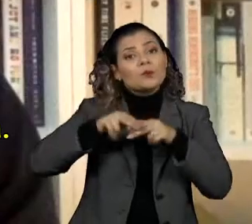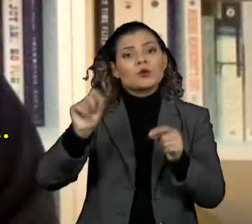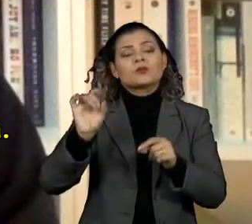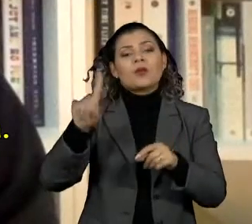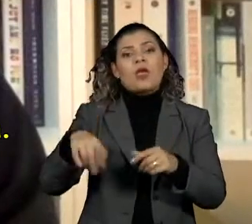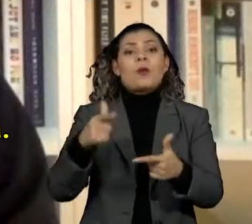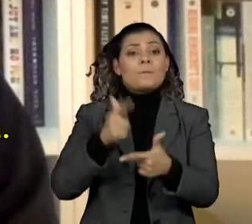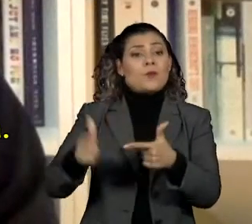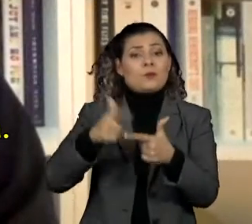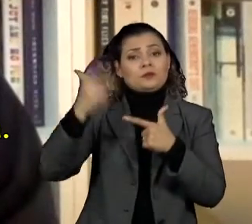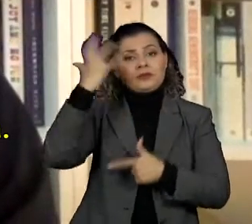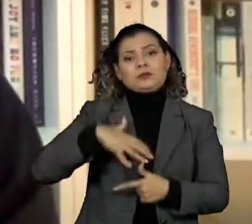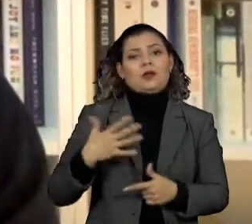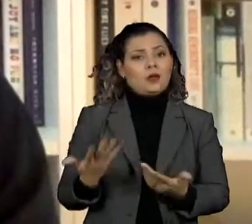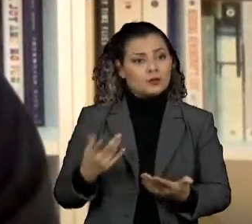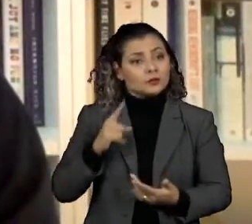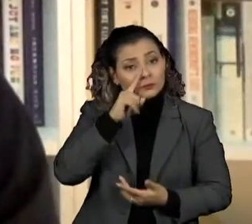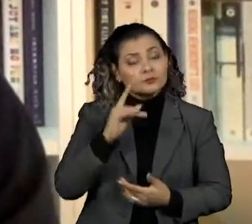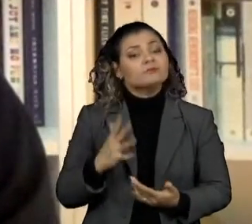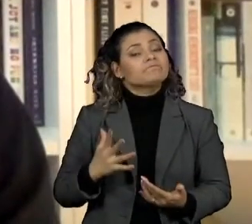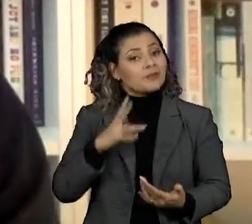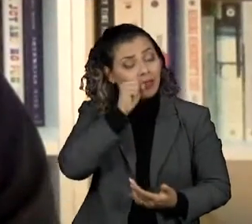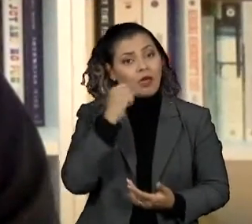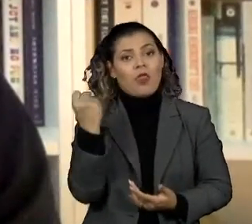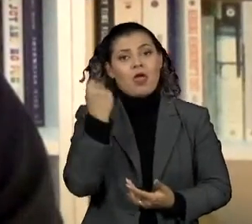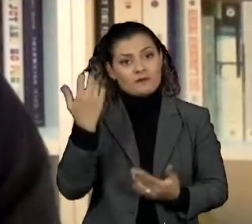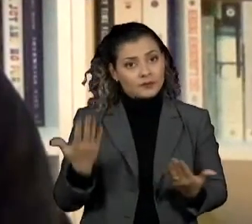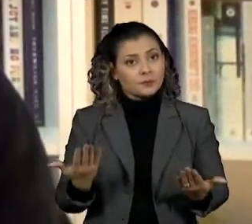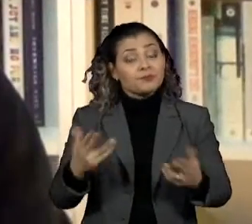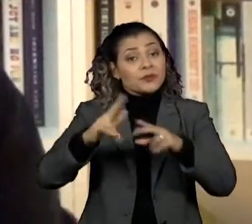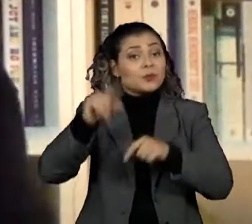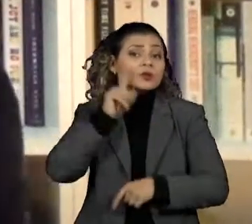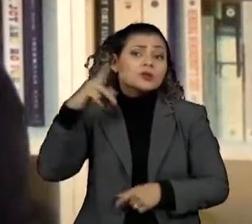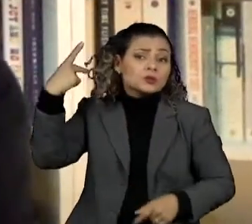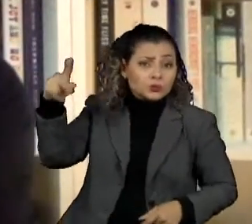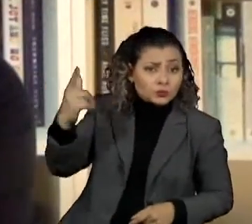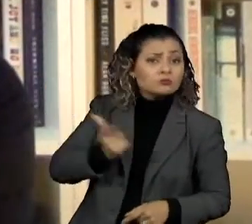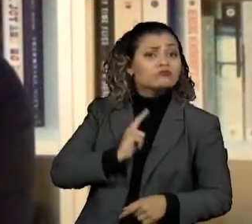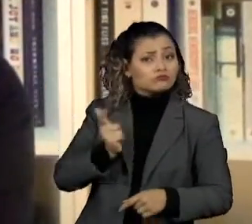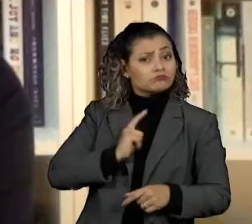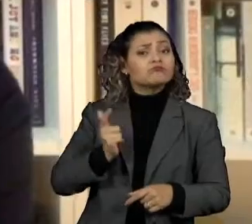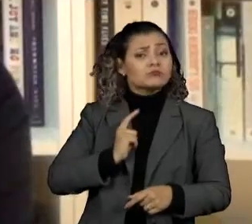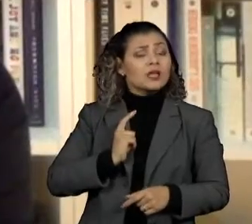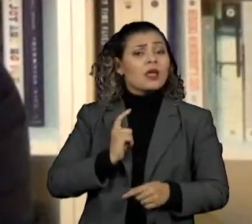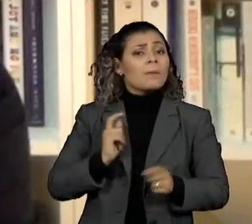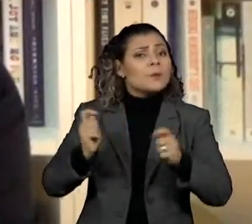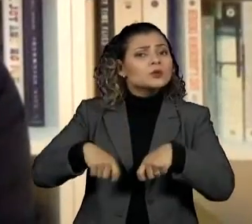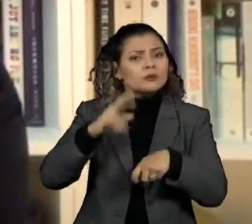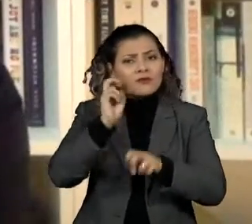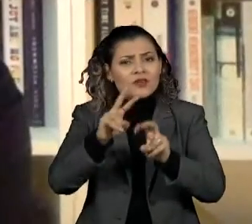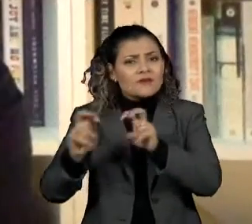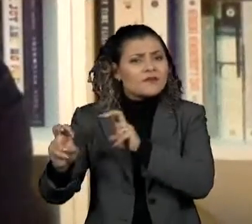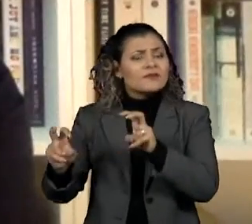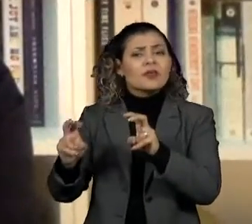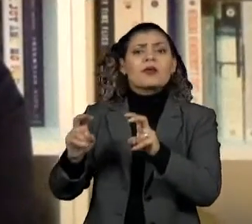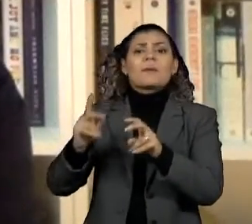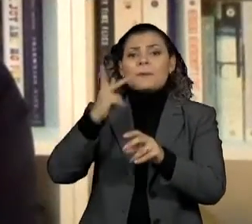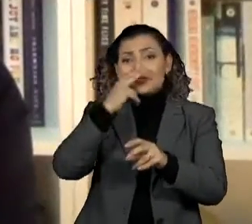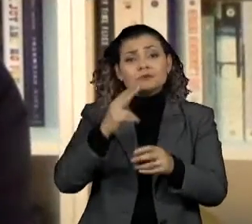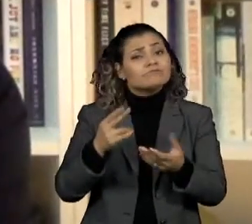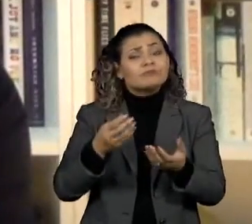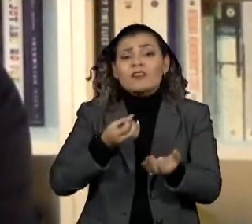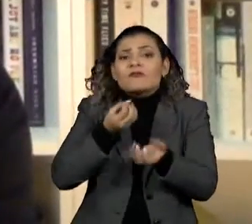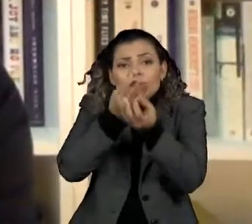that becomes a huge problem. In the United States, again, we've seen that people who don't